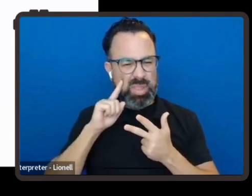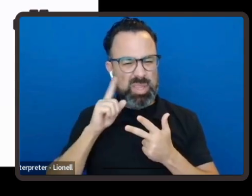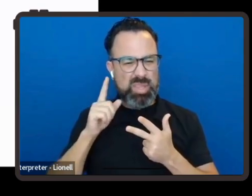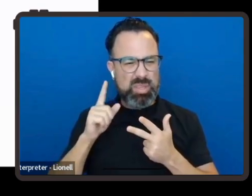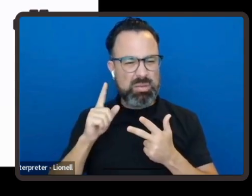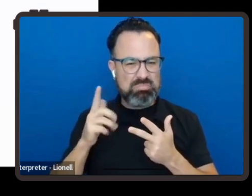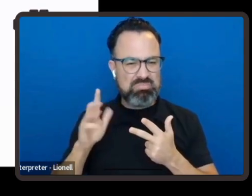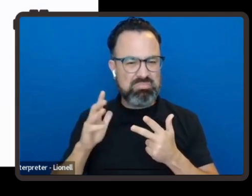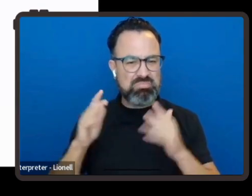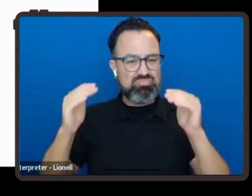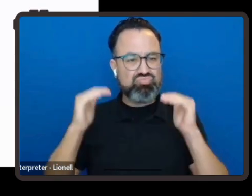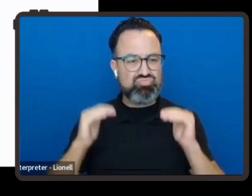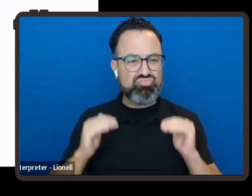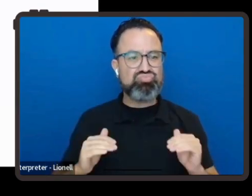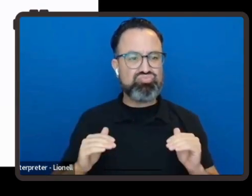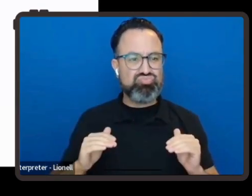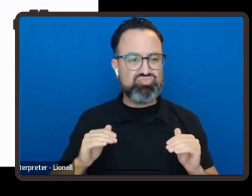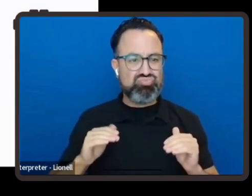part. It can